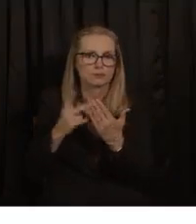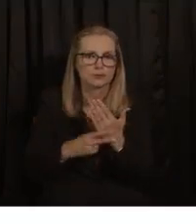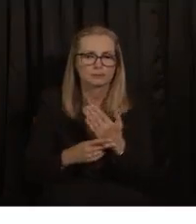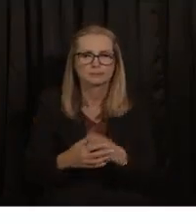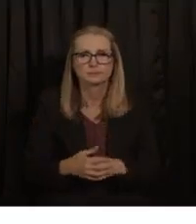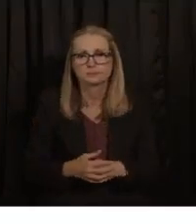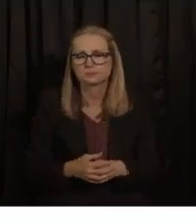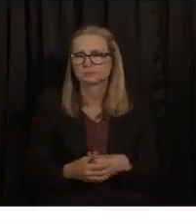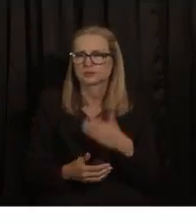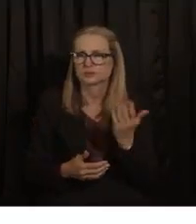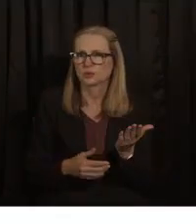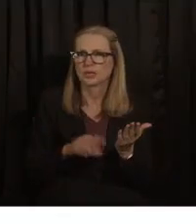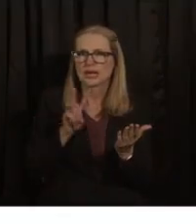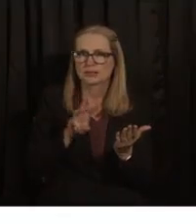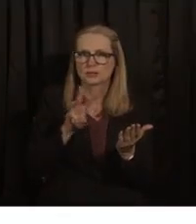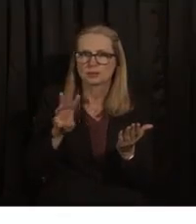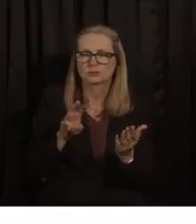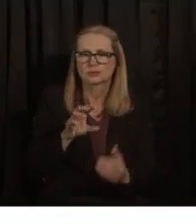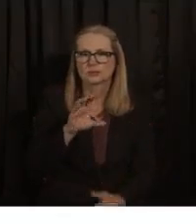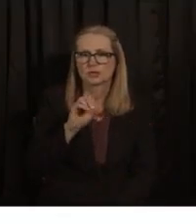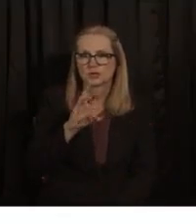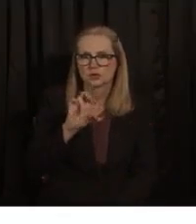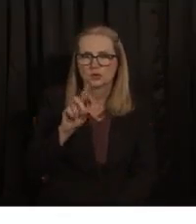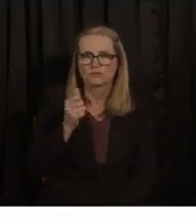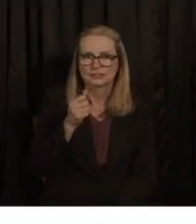The website here,